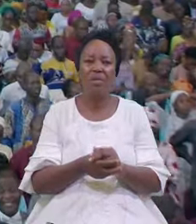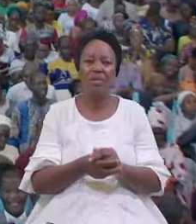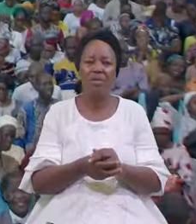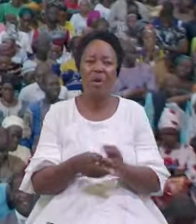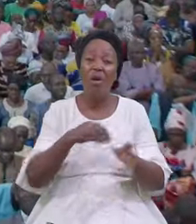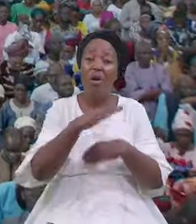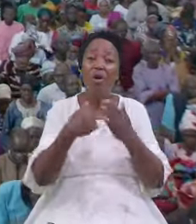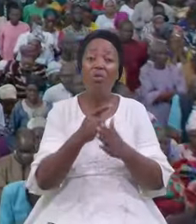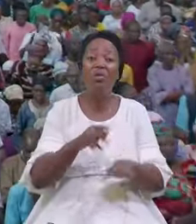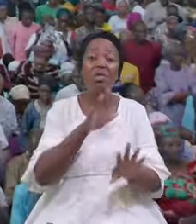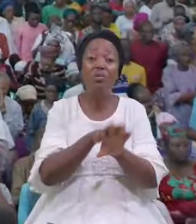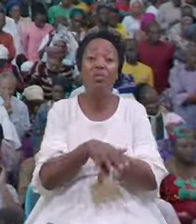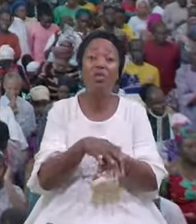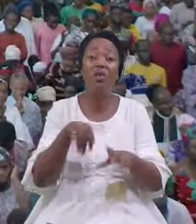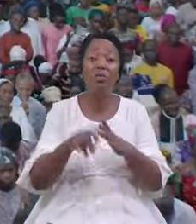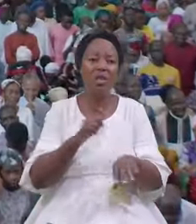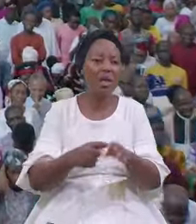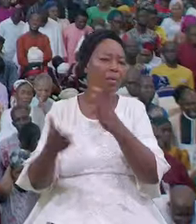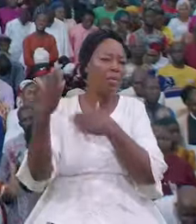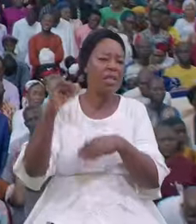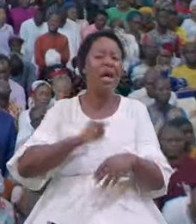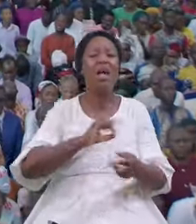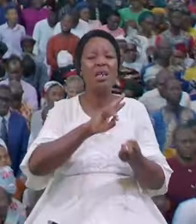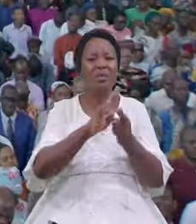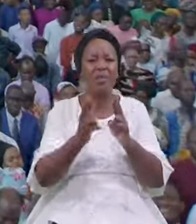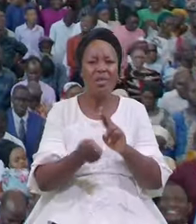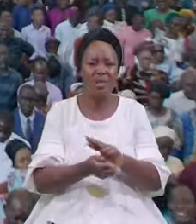All the hypocrisy of the past, I repent.